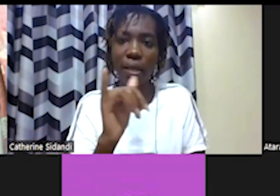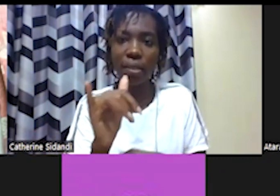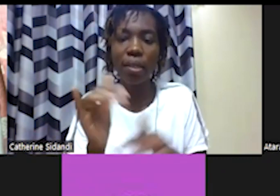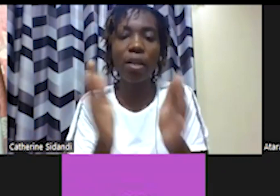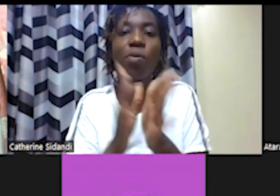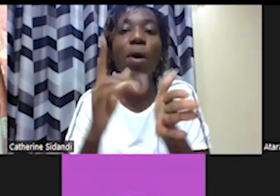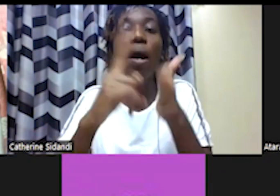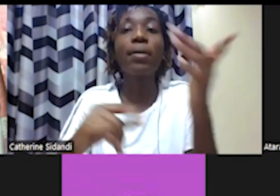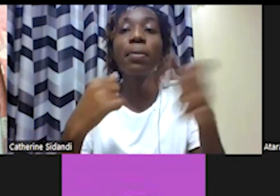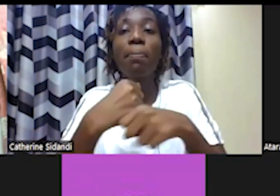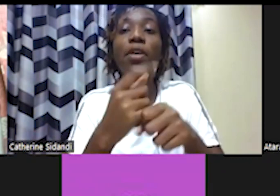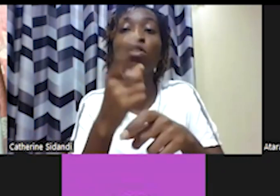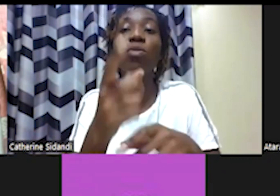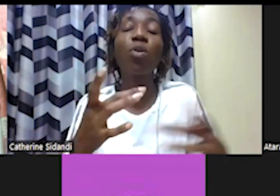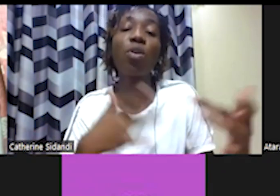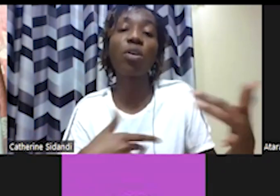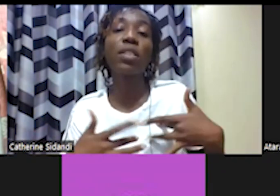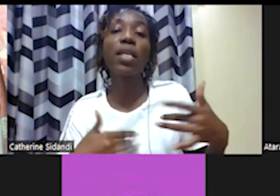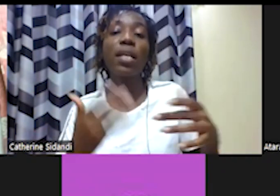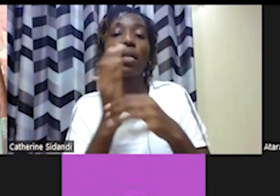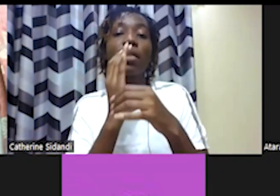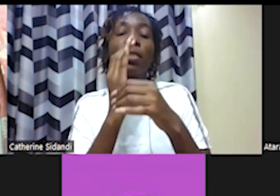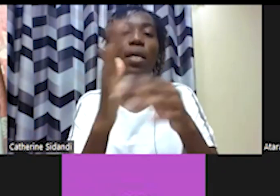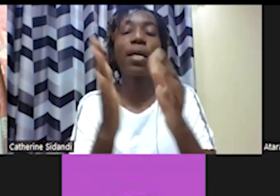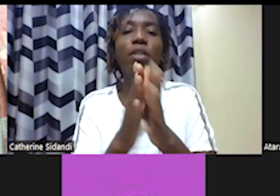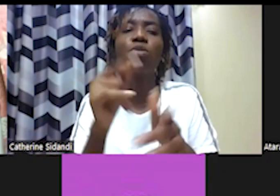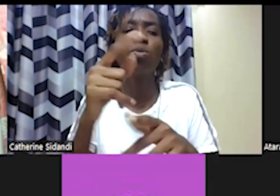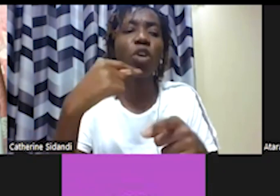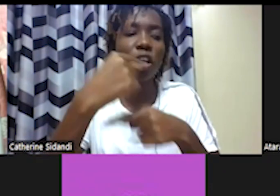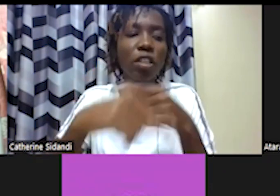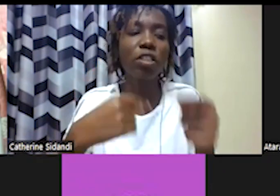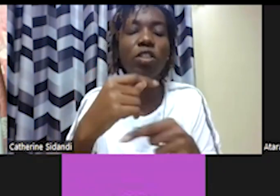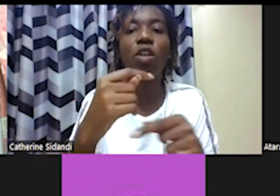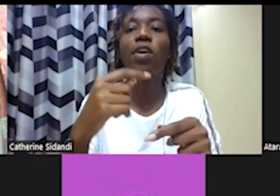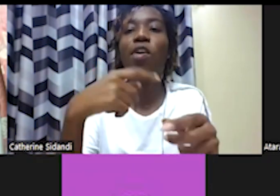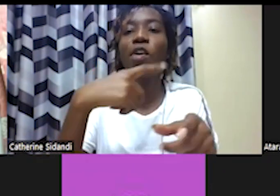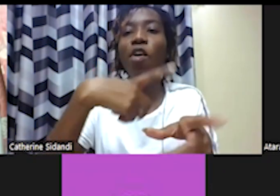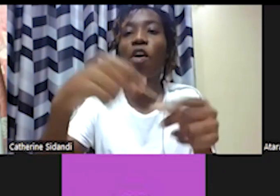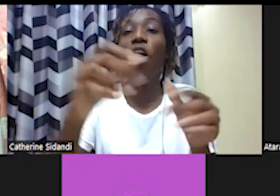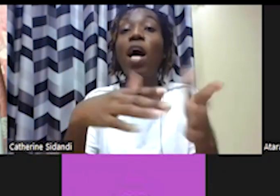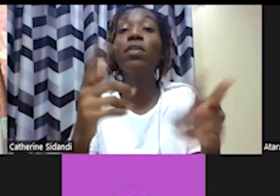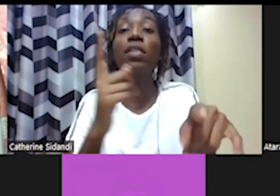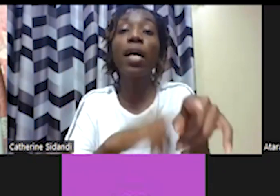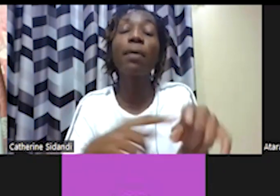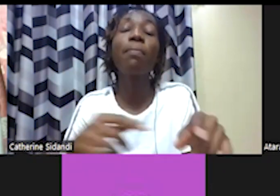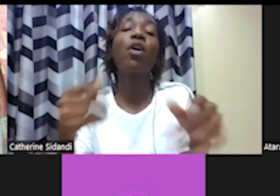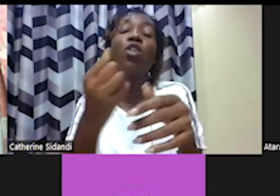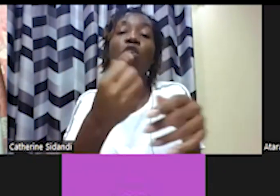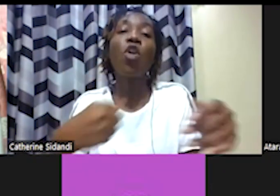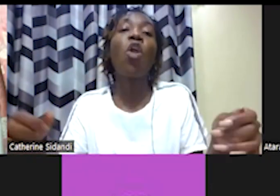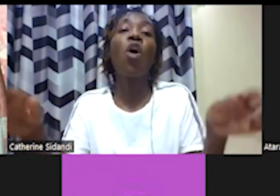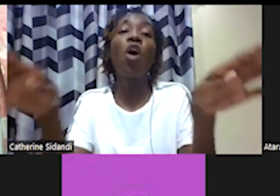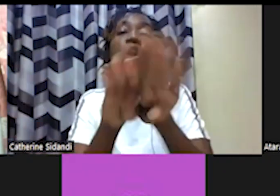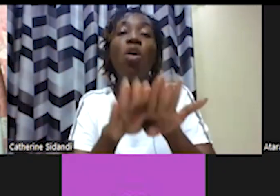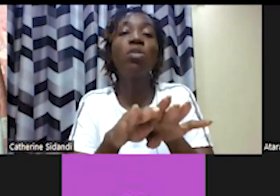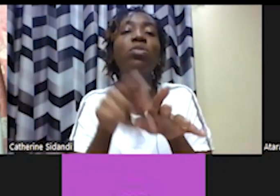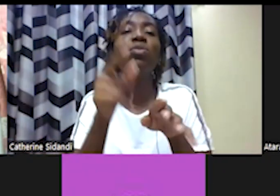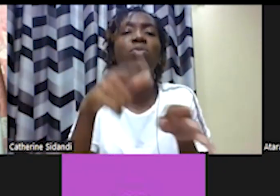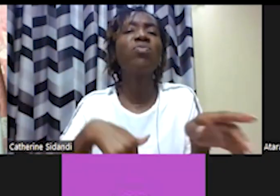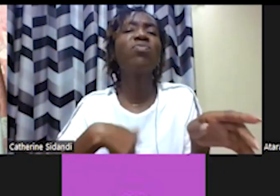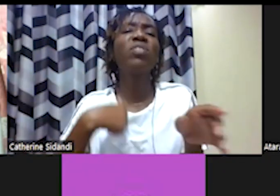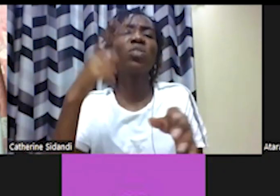what made you consider leadership, and then how did you keep going even when doors were slammed Yeah. and when you felt